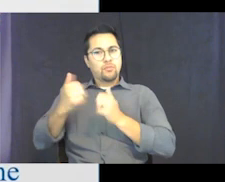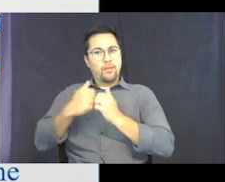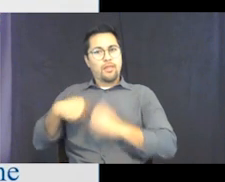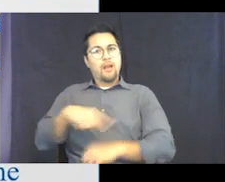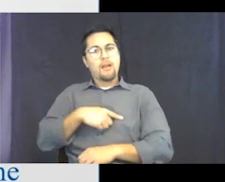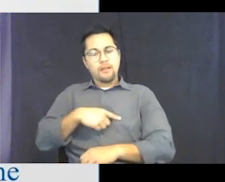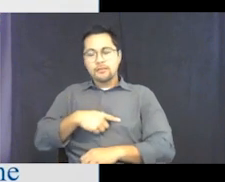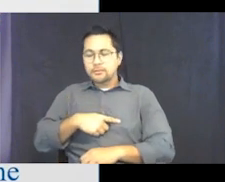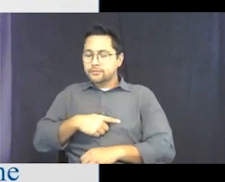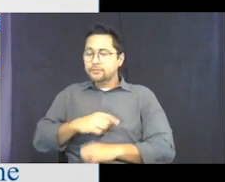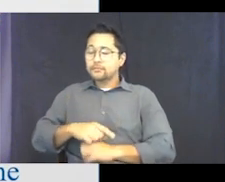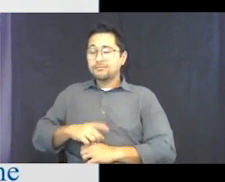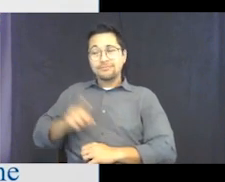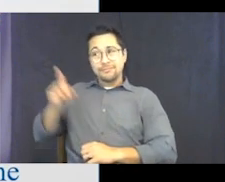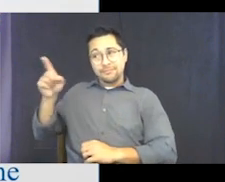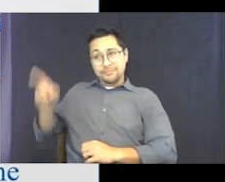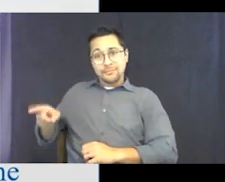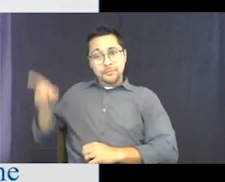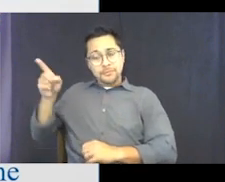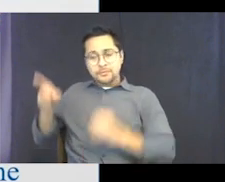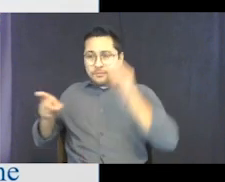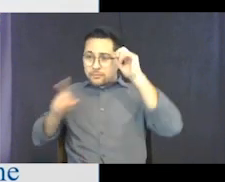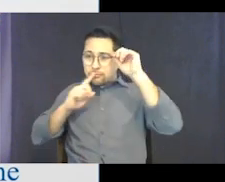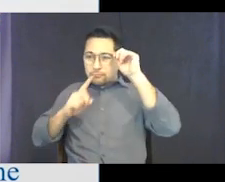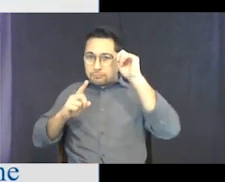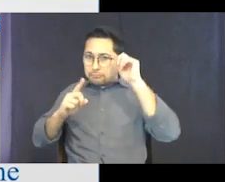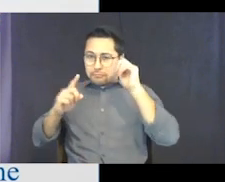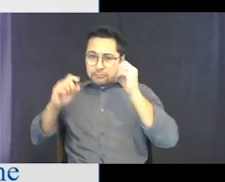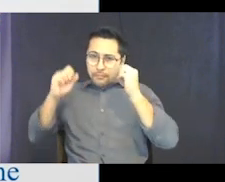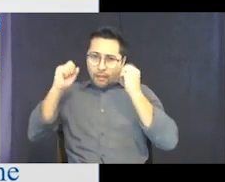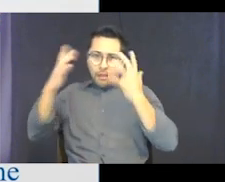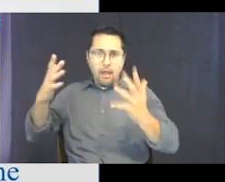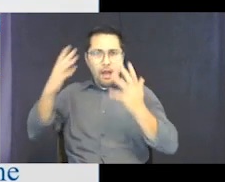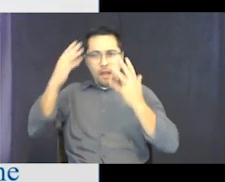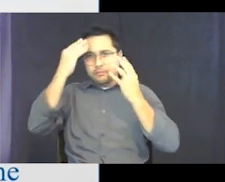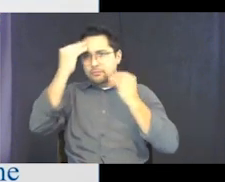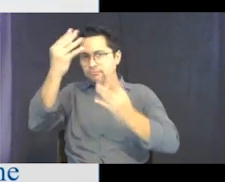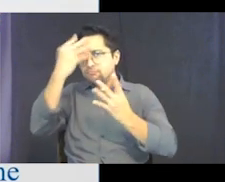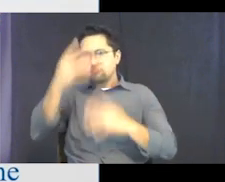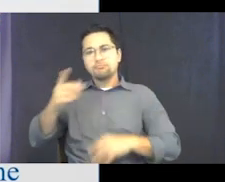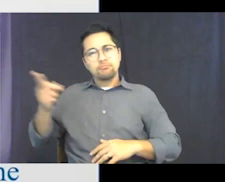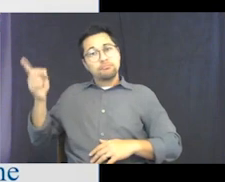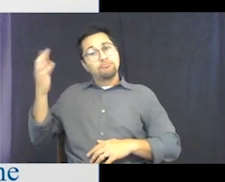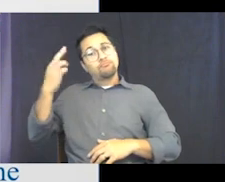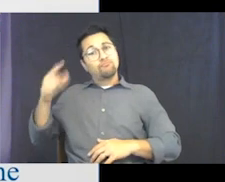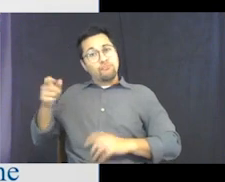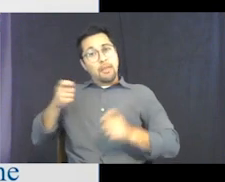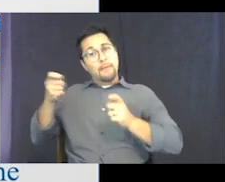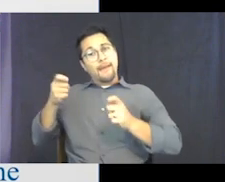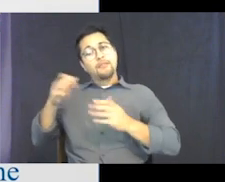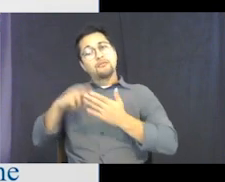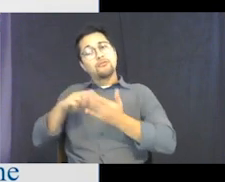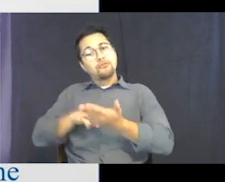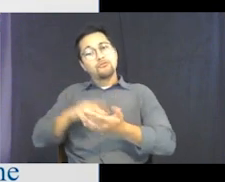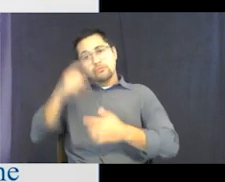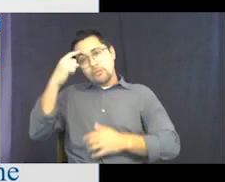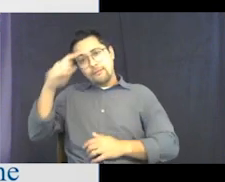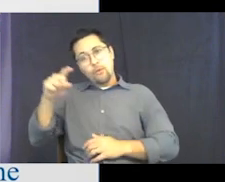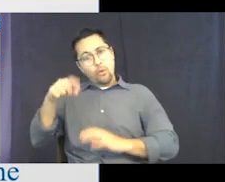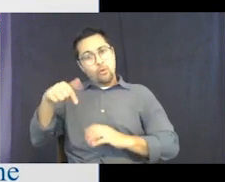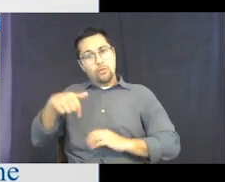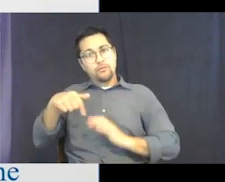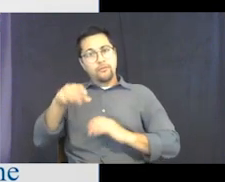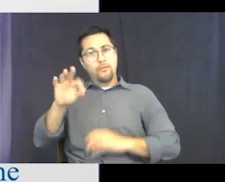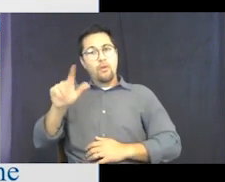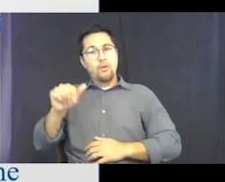Families offer. And they're a wealth of information as they do manage the contracts for the